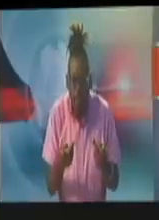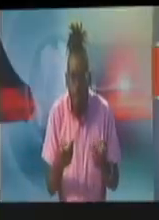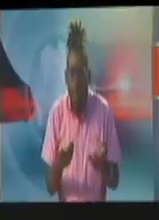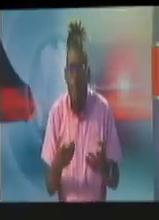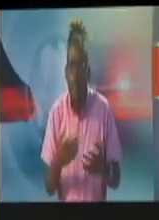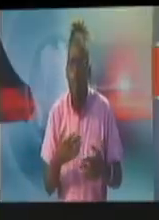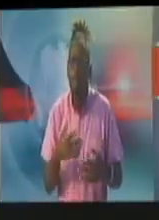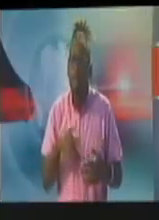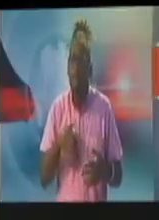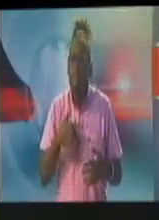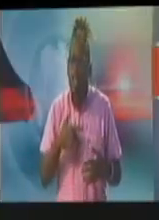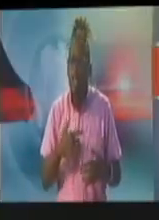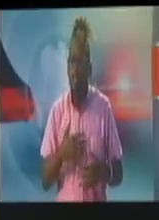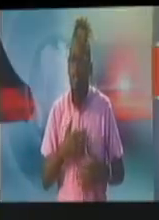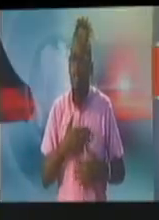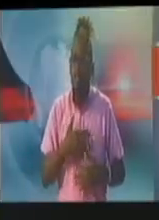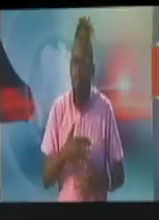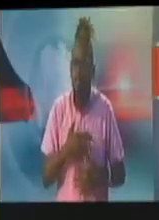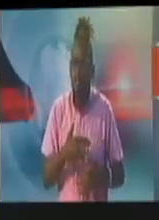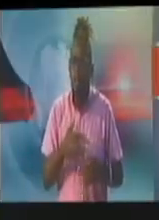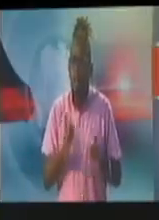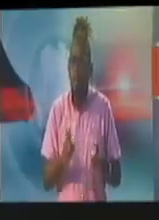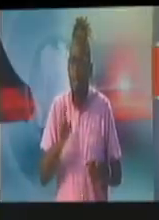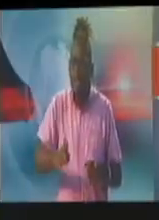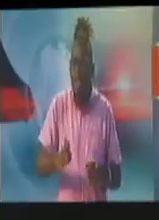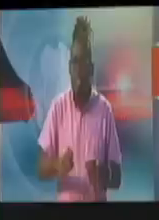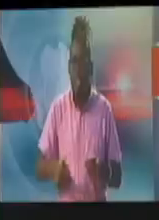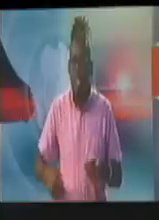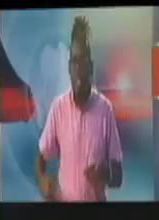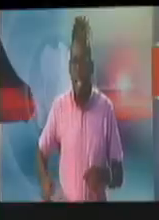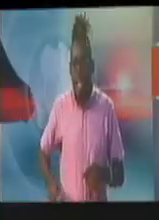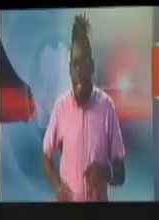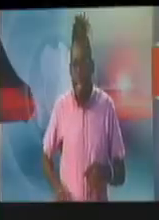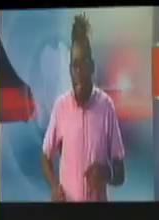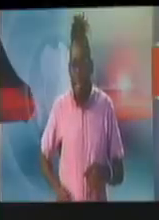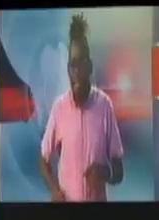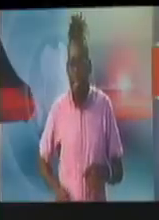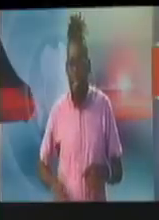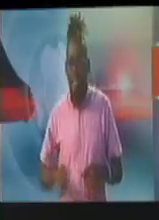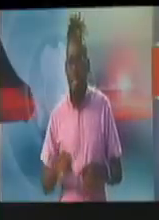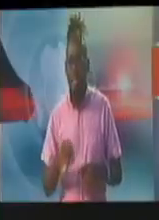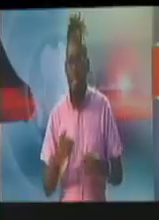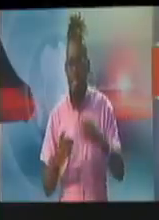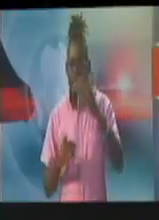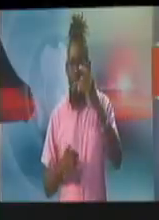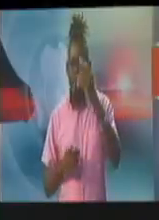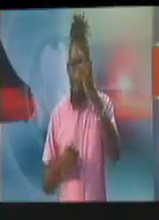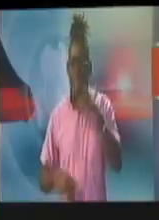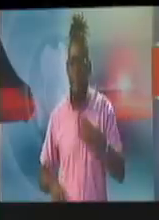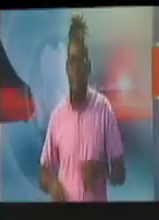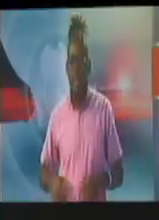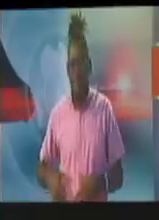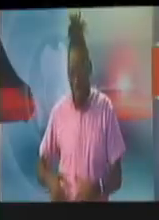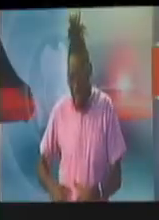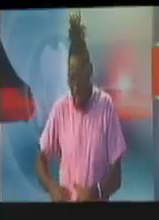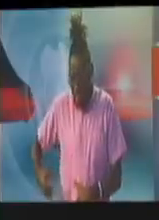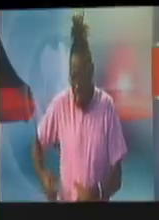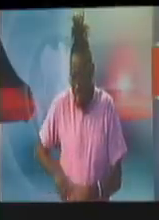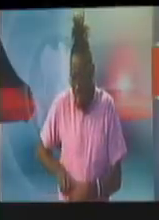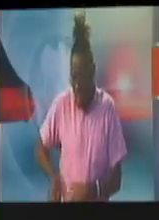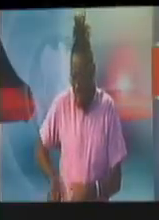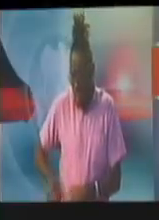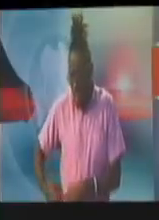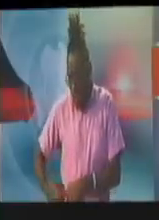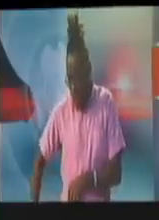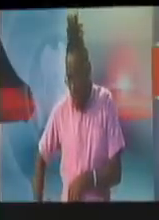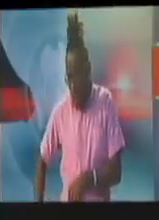also need dialysis. I'm asking, what is our dialysis capacity? And have you noticed, you spoke about the ARDs,